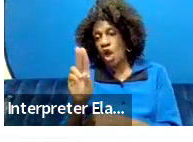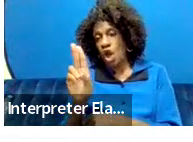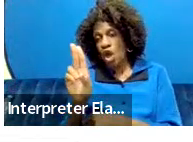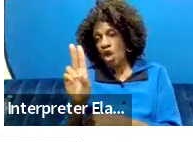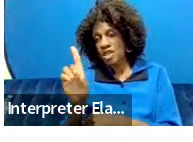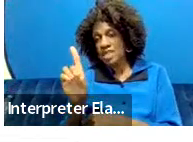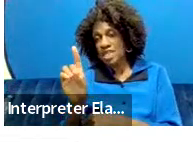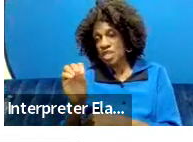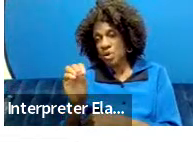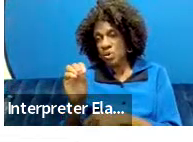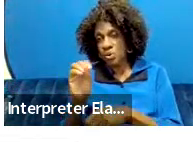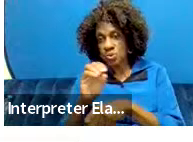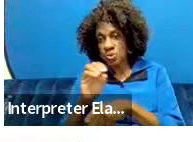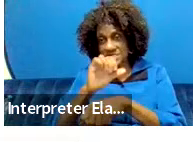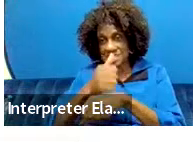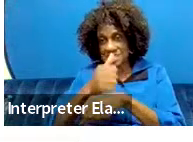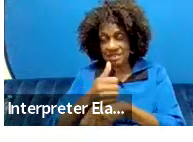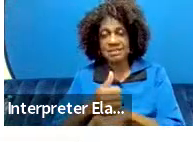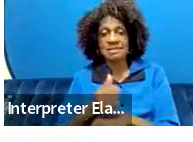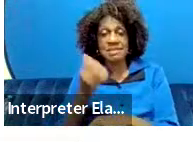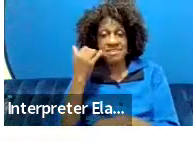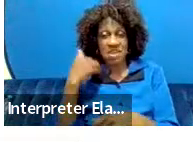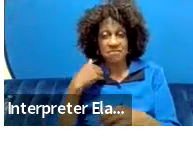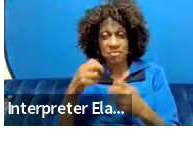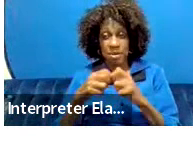or experiencing any problems with your audio today.